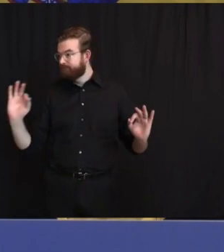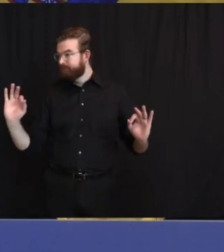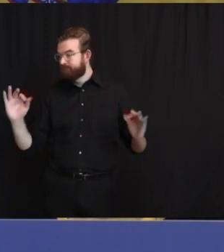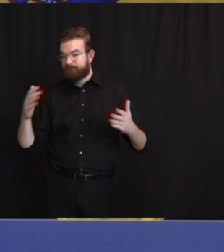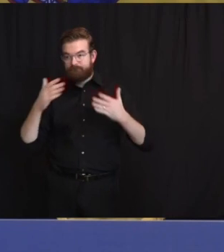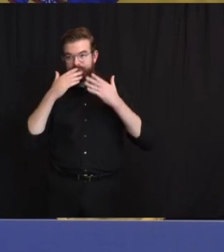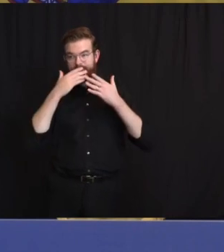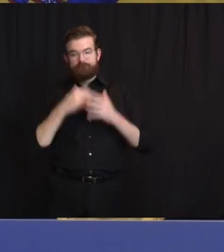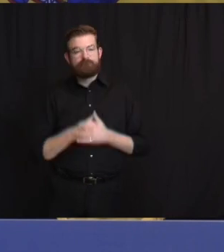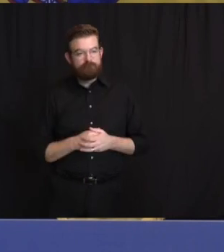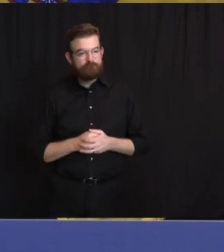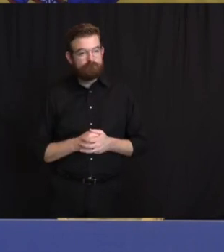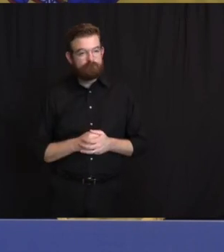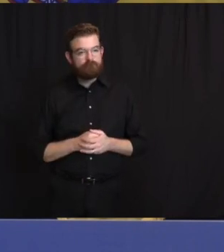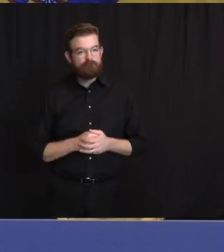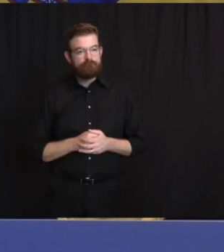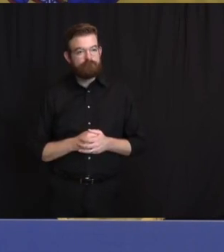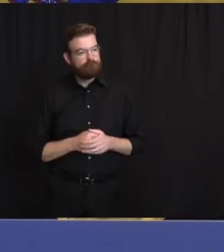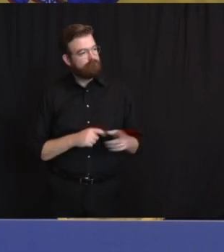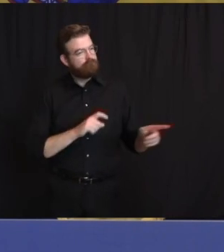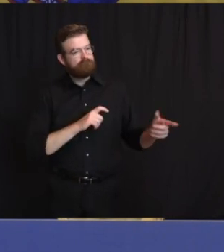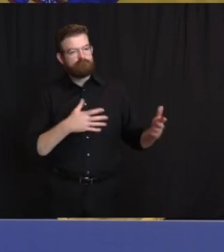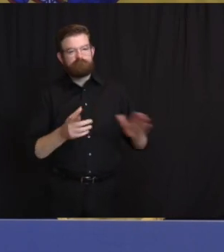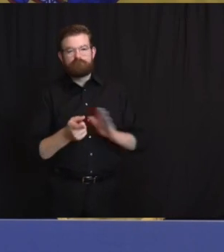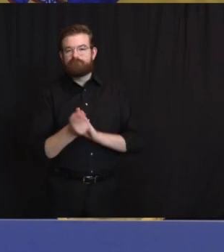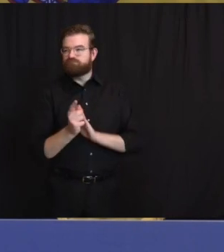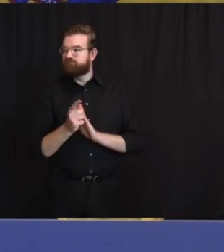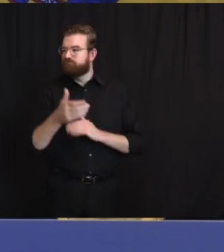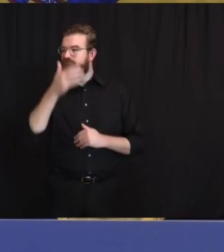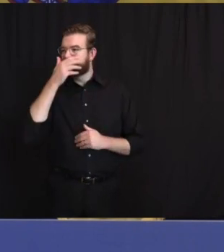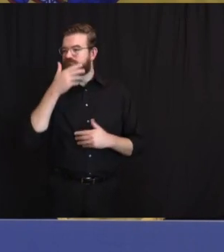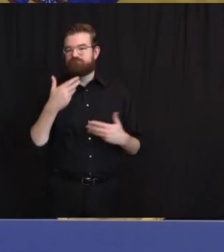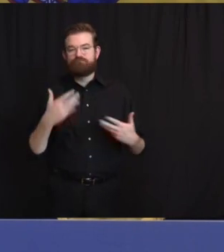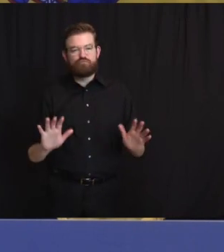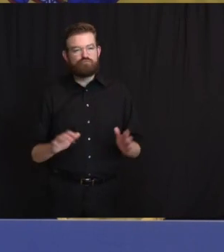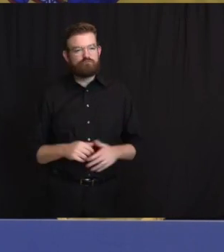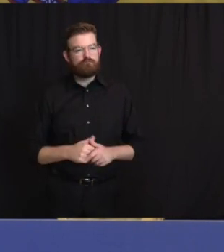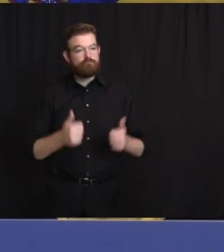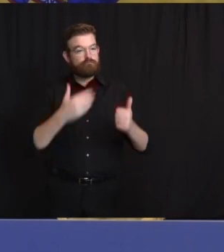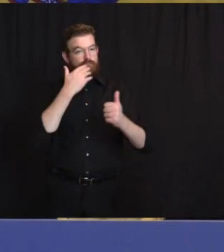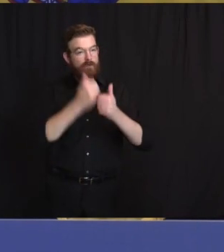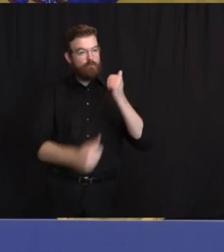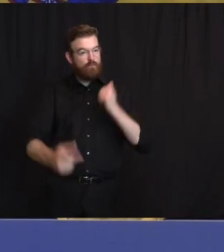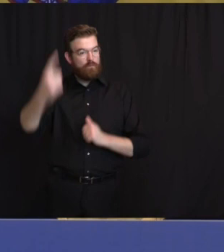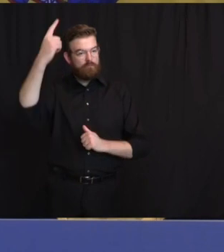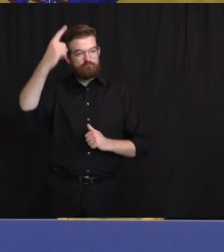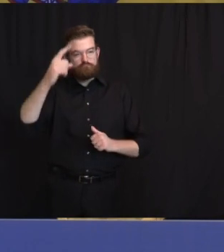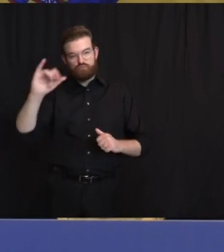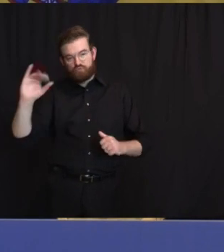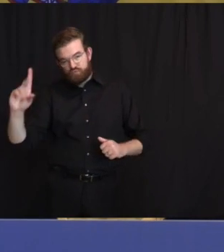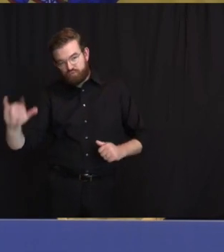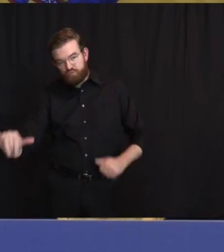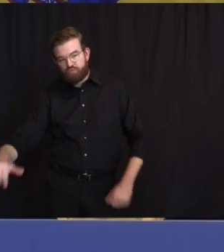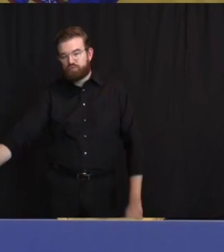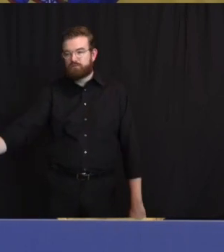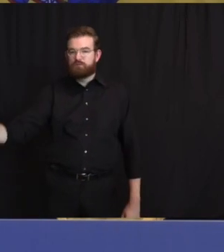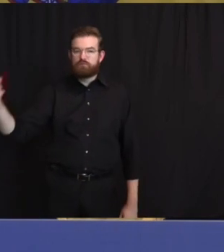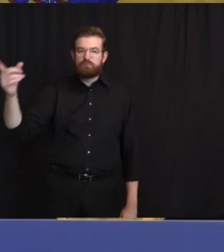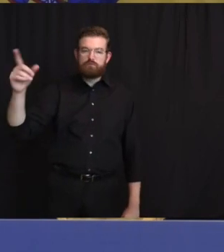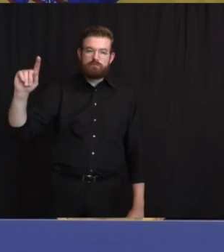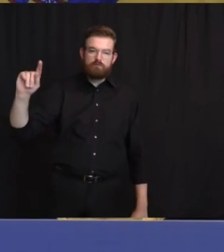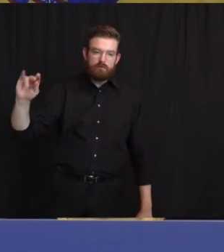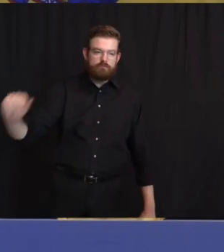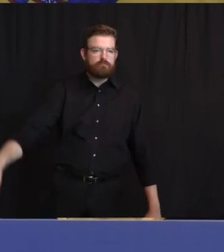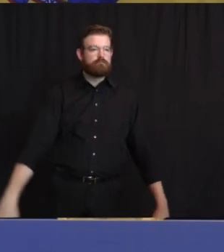Pat's already beaten us. Thank you all. Judy and Tina, thank you. Pat, Jared, Matt, Dan, the whole team, other